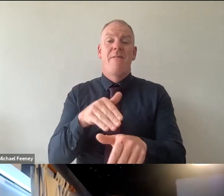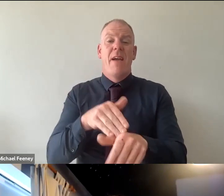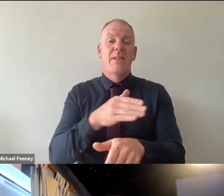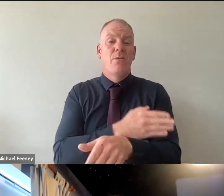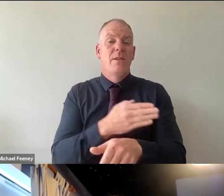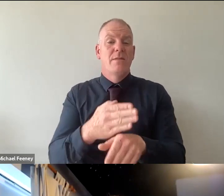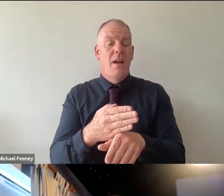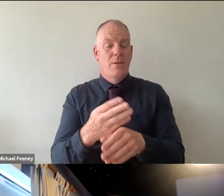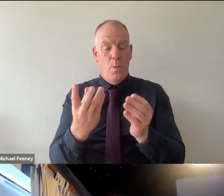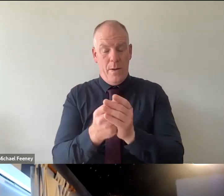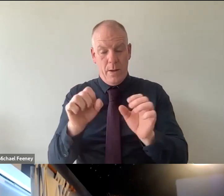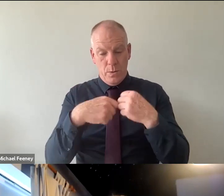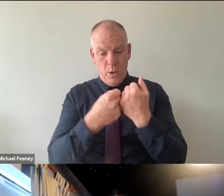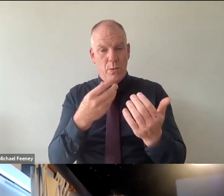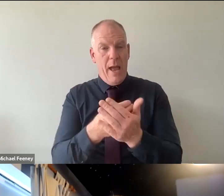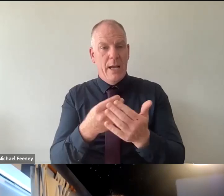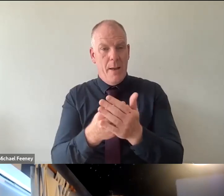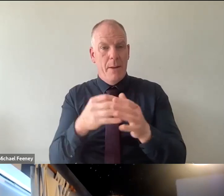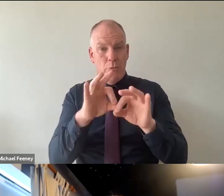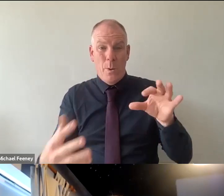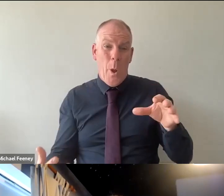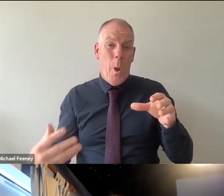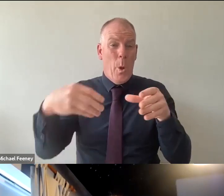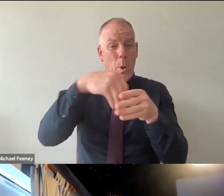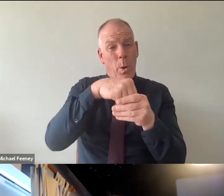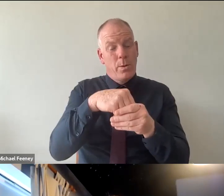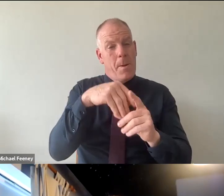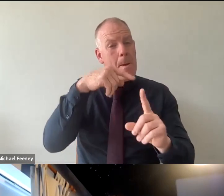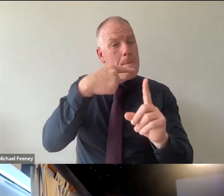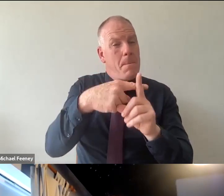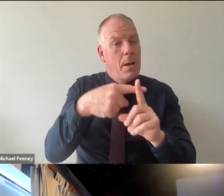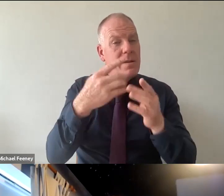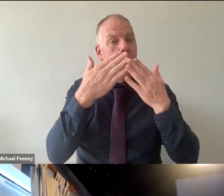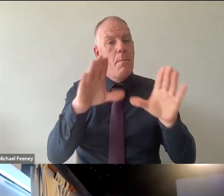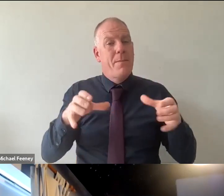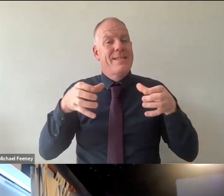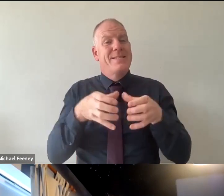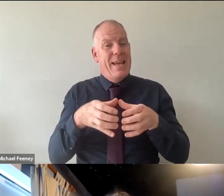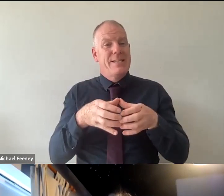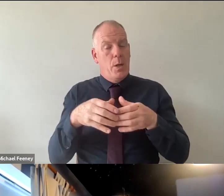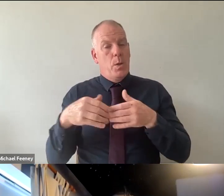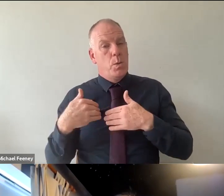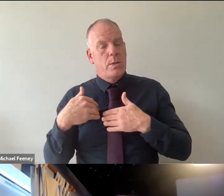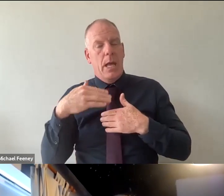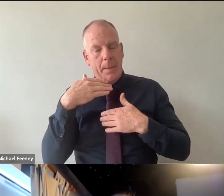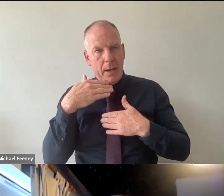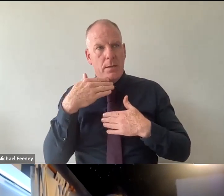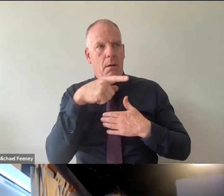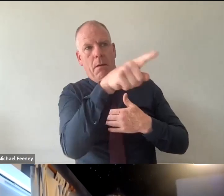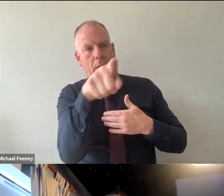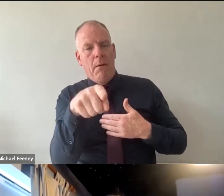a socio-economic ground and having it included as part of the positive public sector duty, for example, is that it